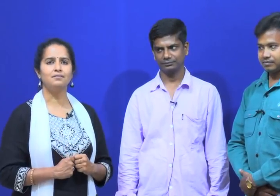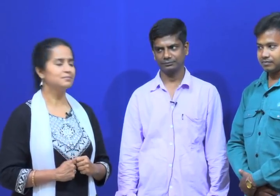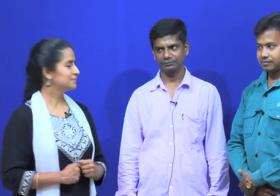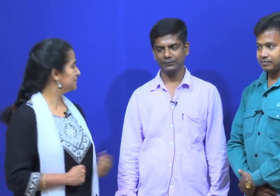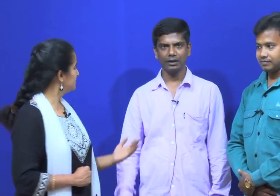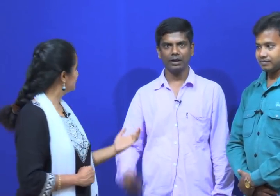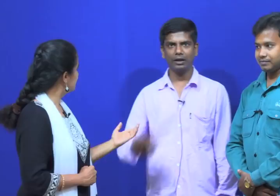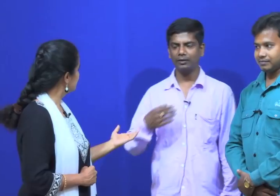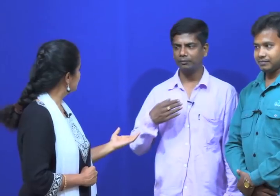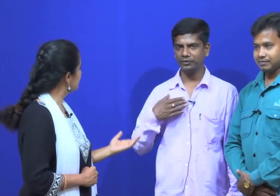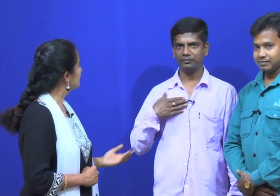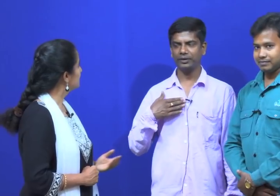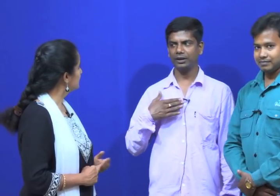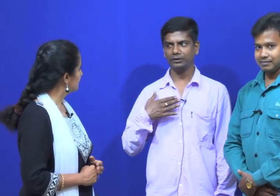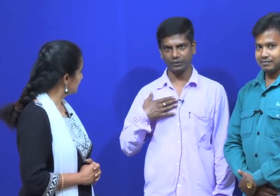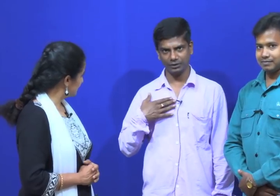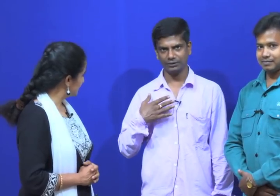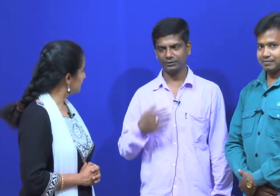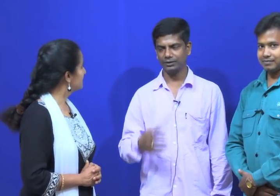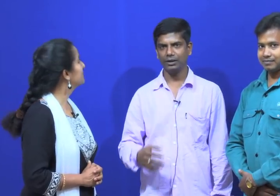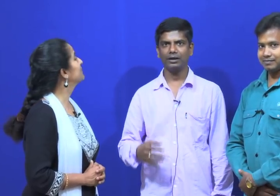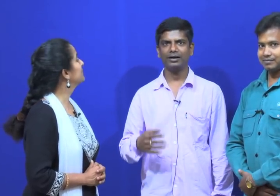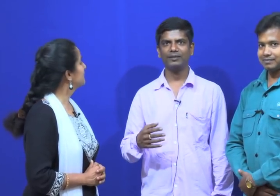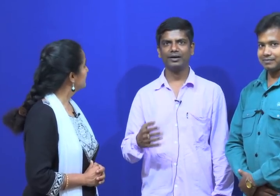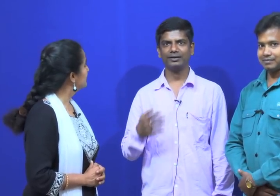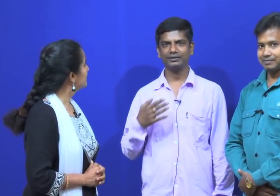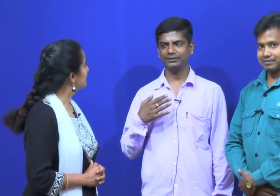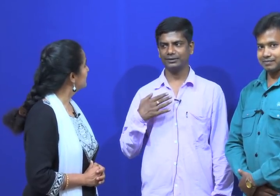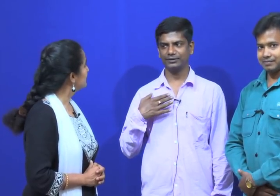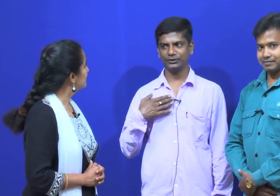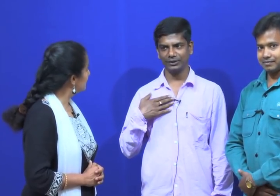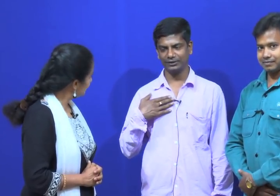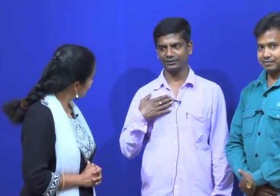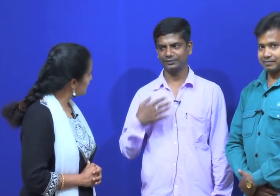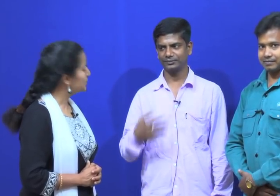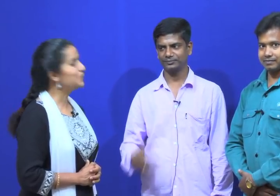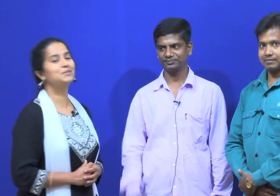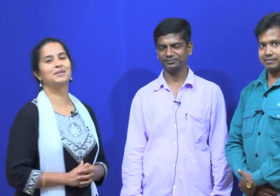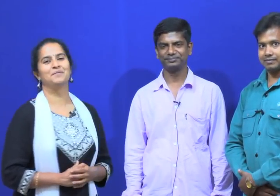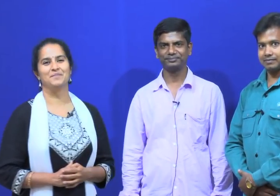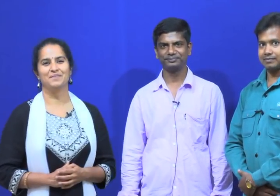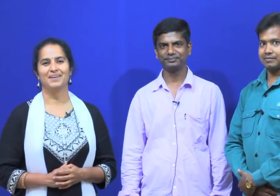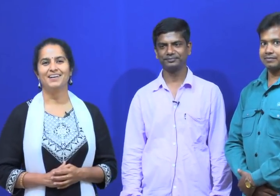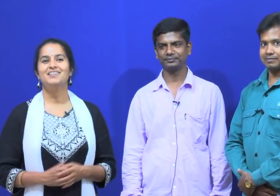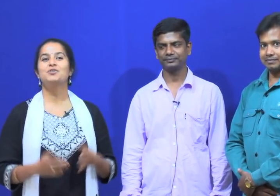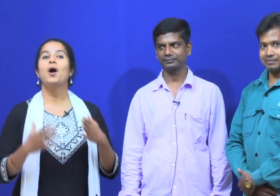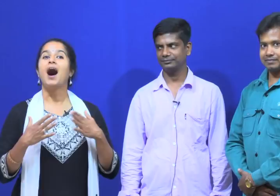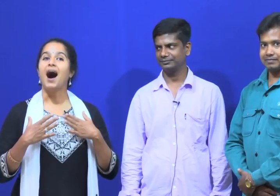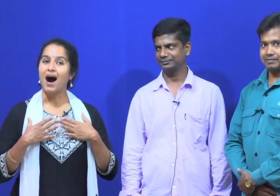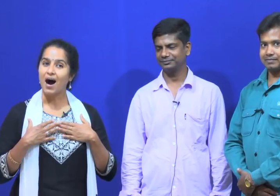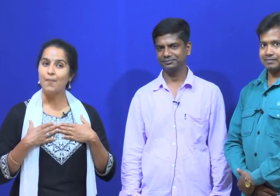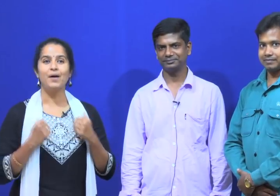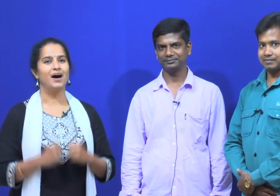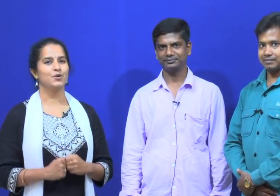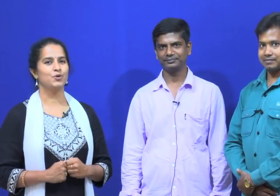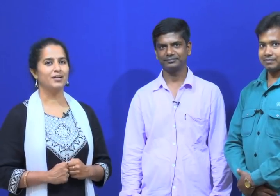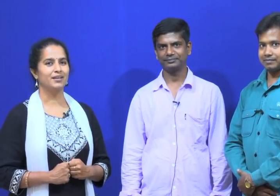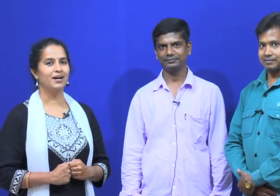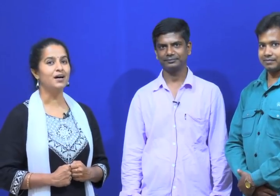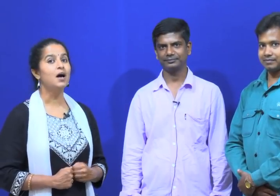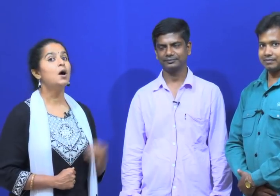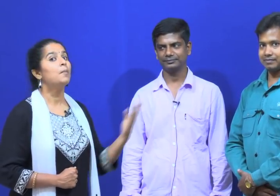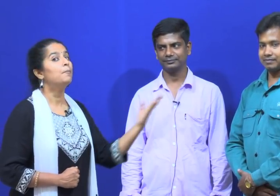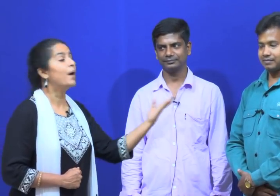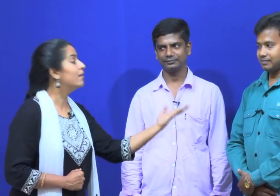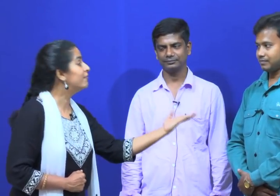kaha? Aham Prithvinathah. Aham IIT Chhatrah. Uttamam. So, Aham